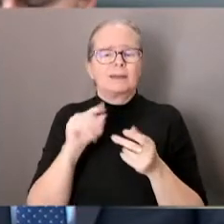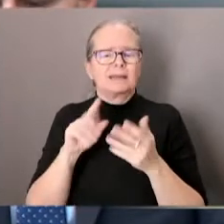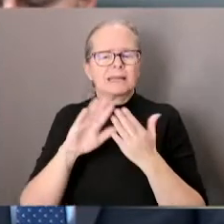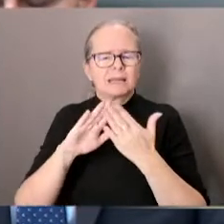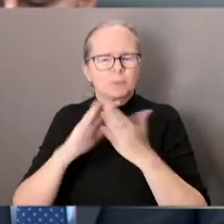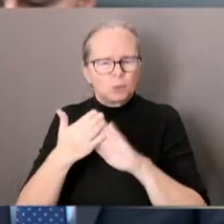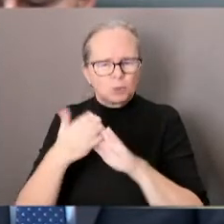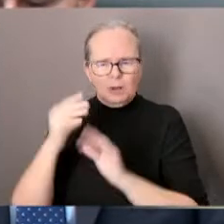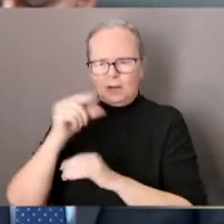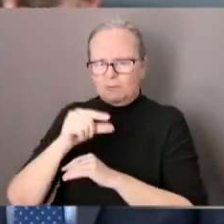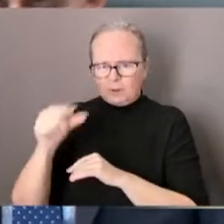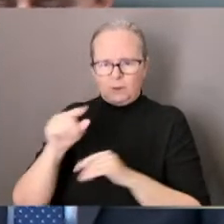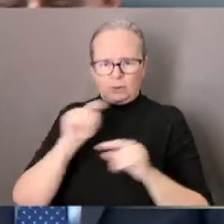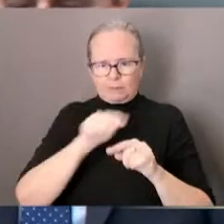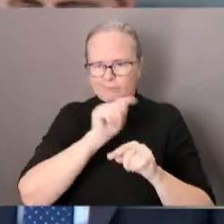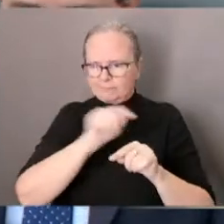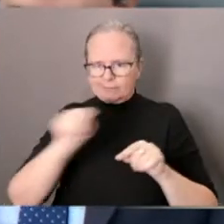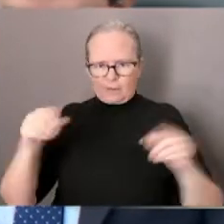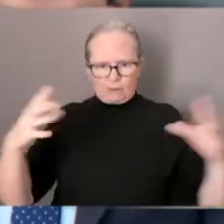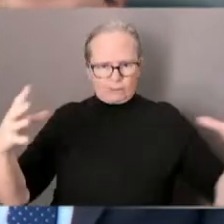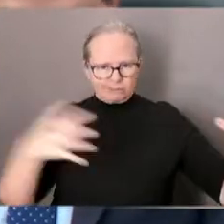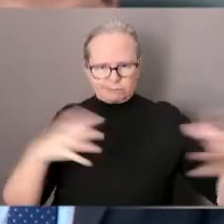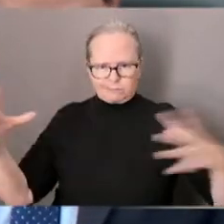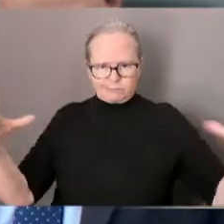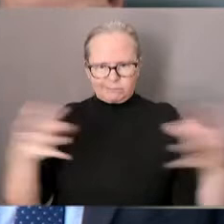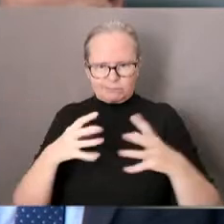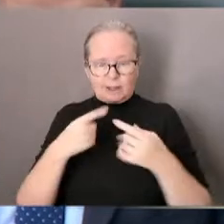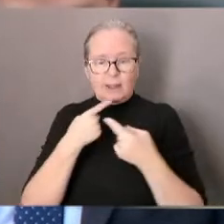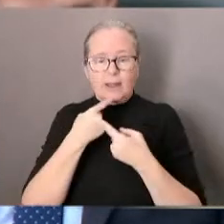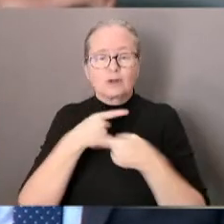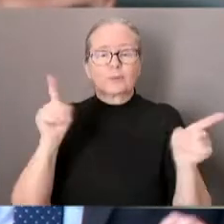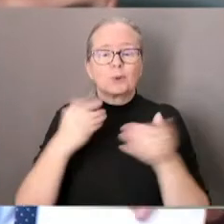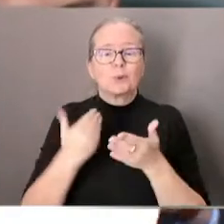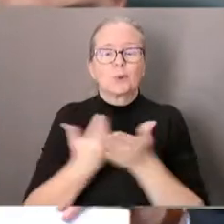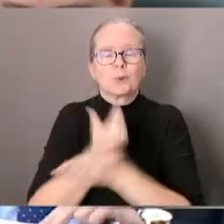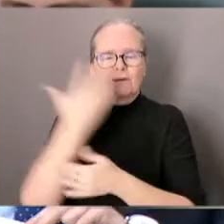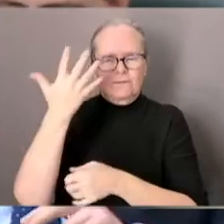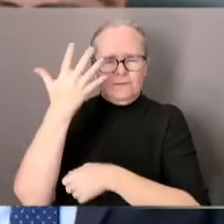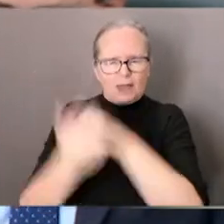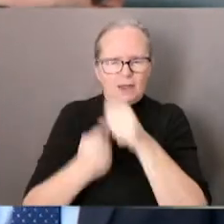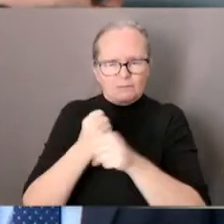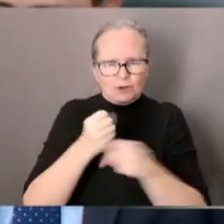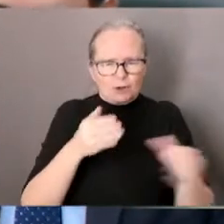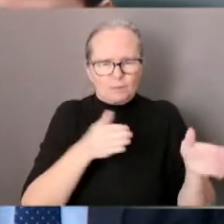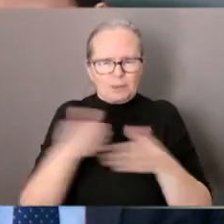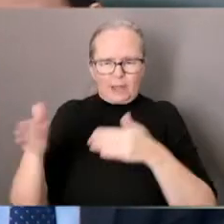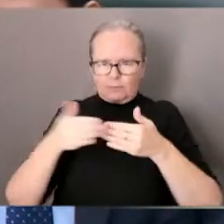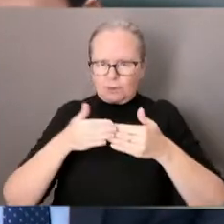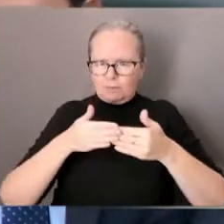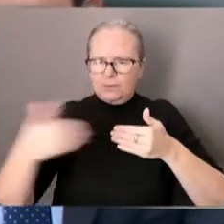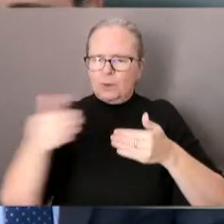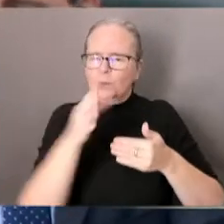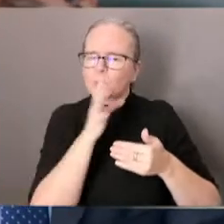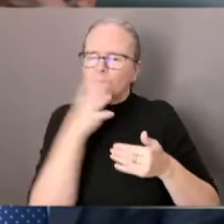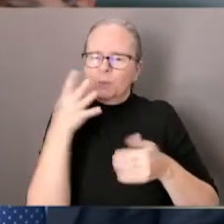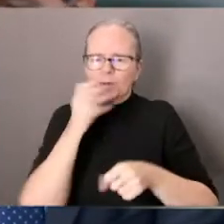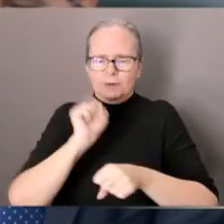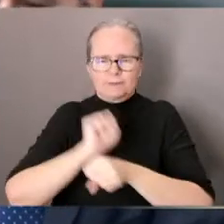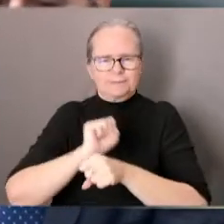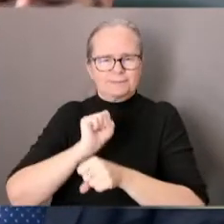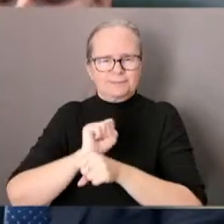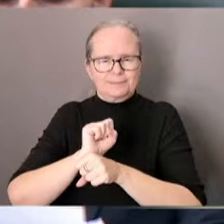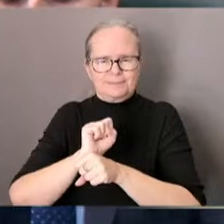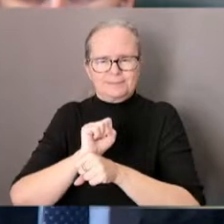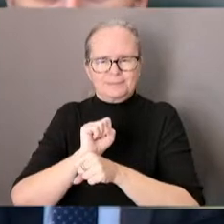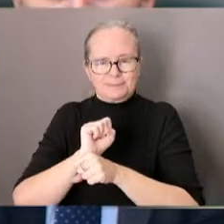economic development in rural Alberta plan the plan provides a coordinated and strategic approach to support economic growth and create